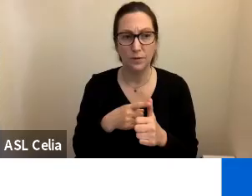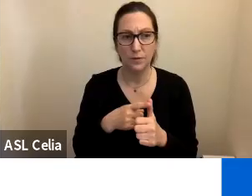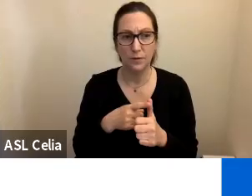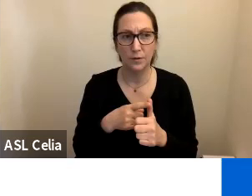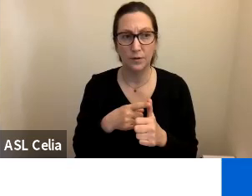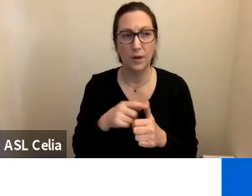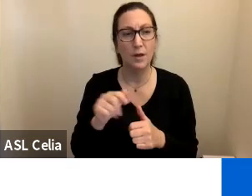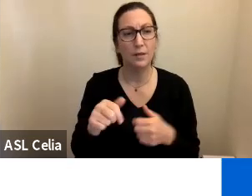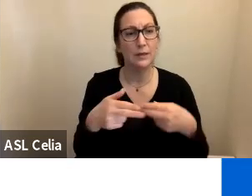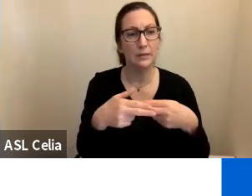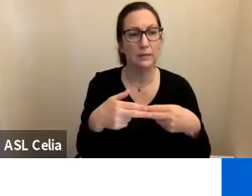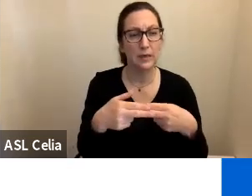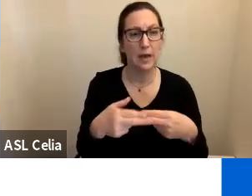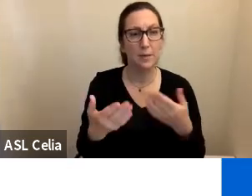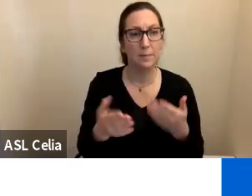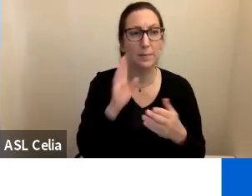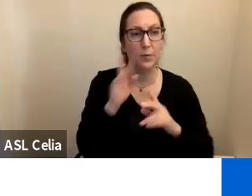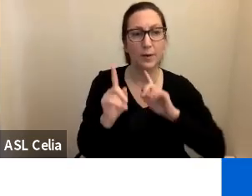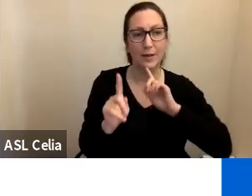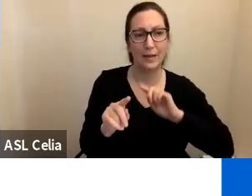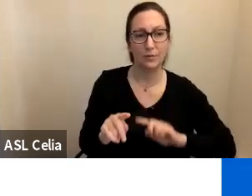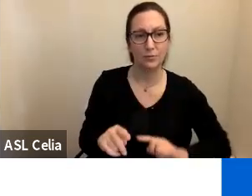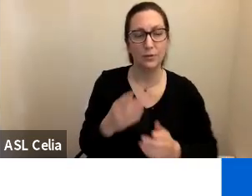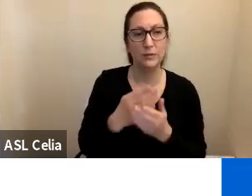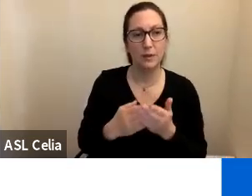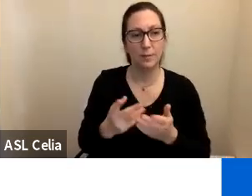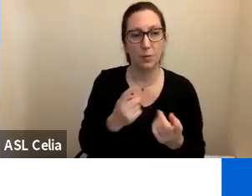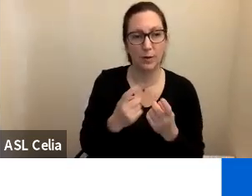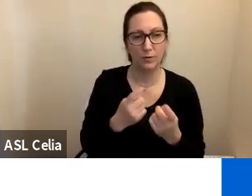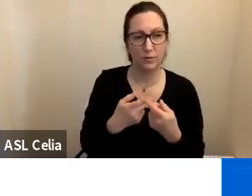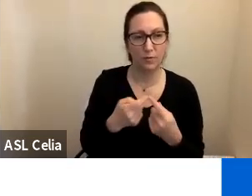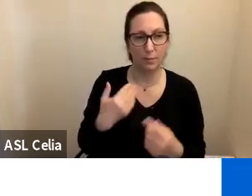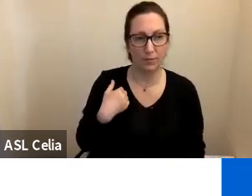might answer some of the question you had earlier